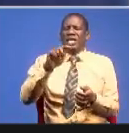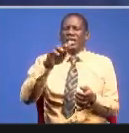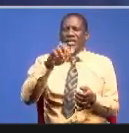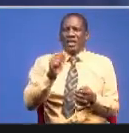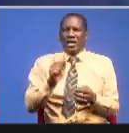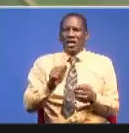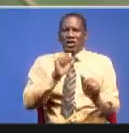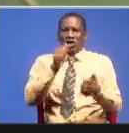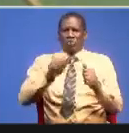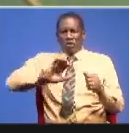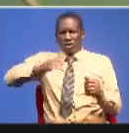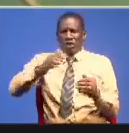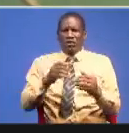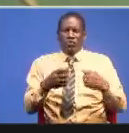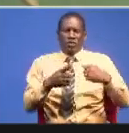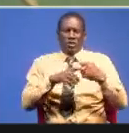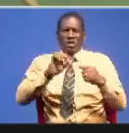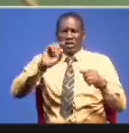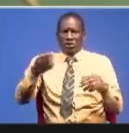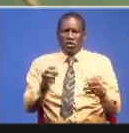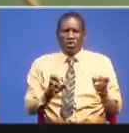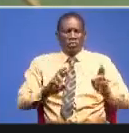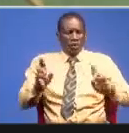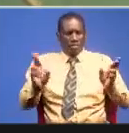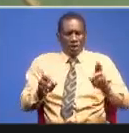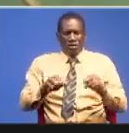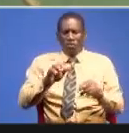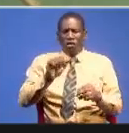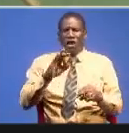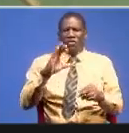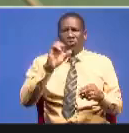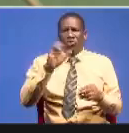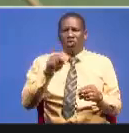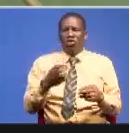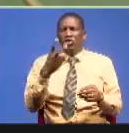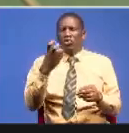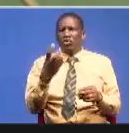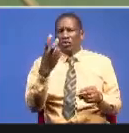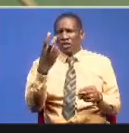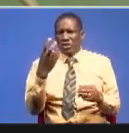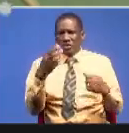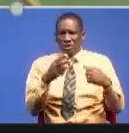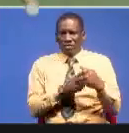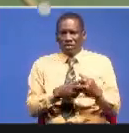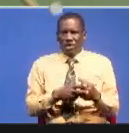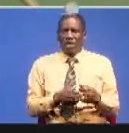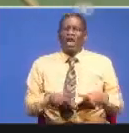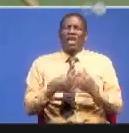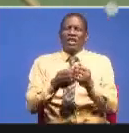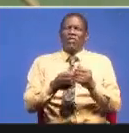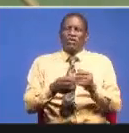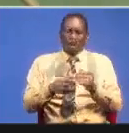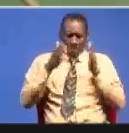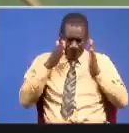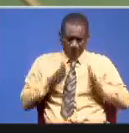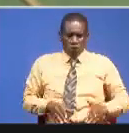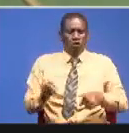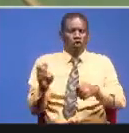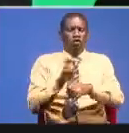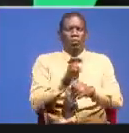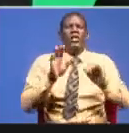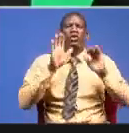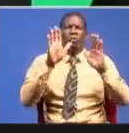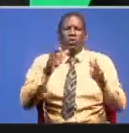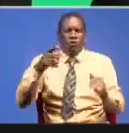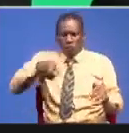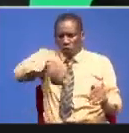seating capacity of 60,000, will be ready for AFCON 2027. I give it my personal supervision because it is important to